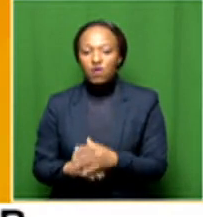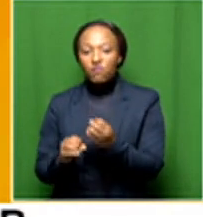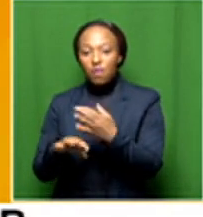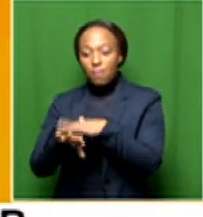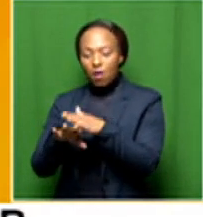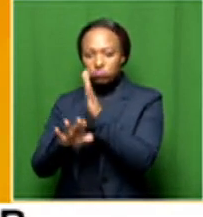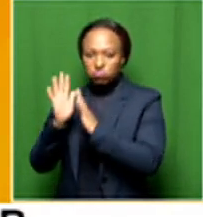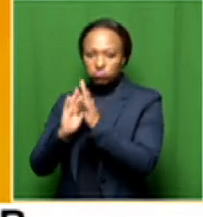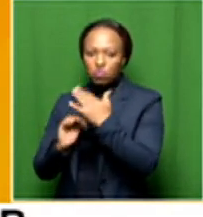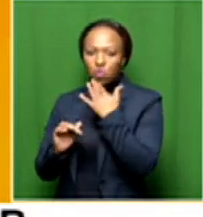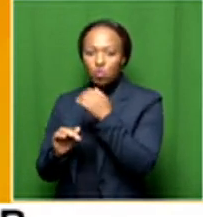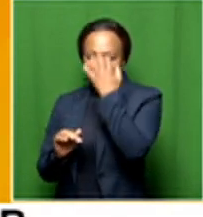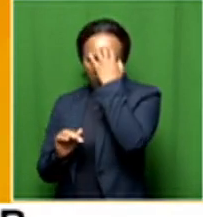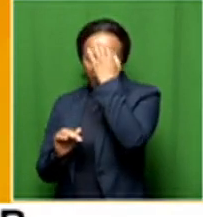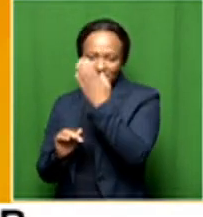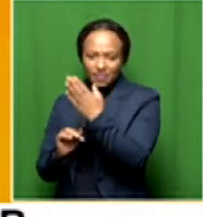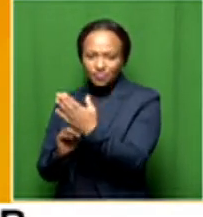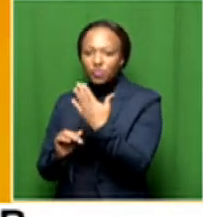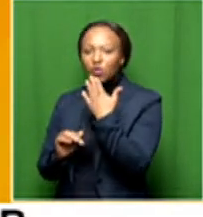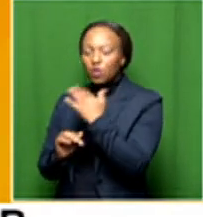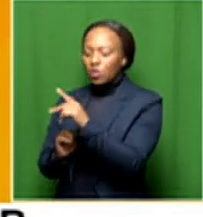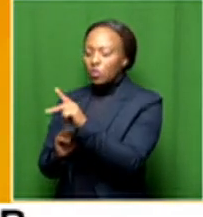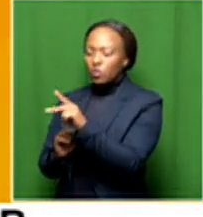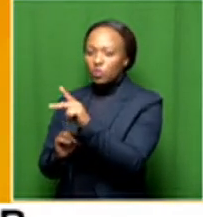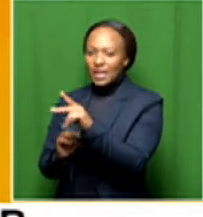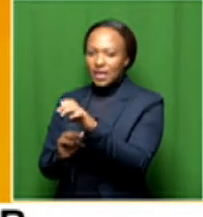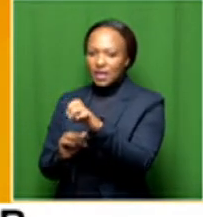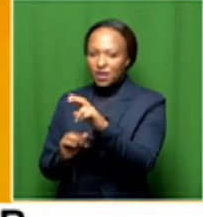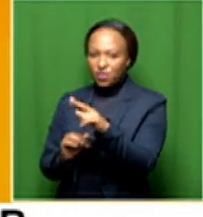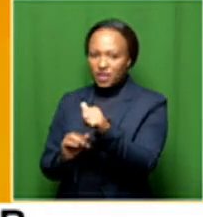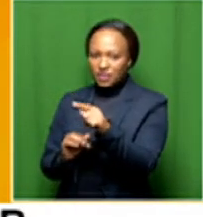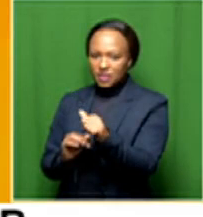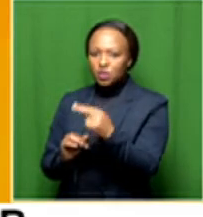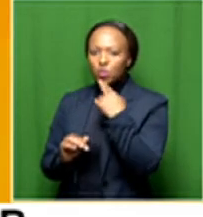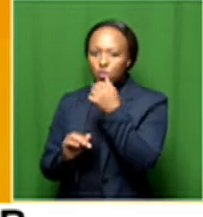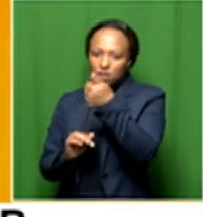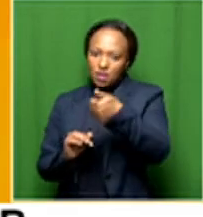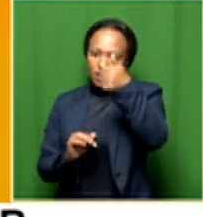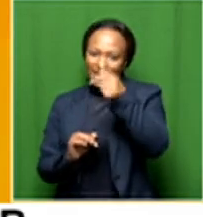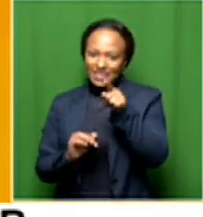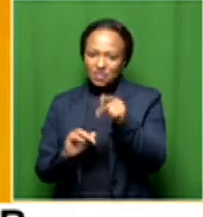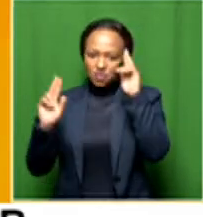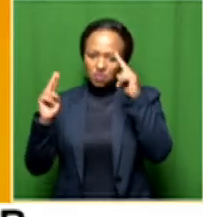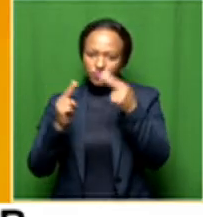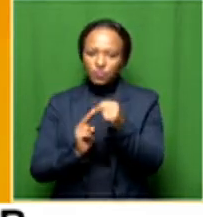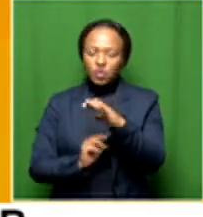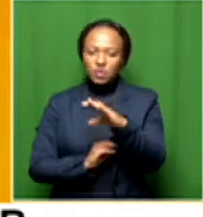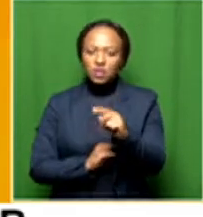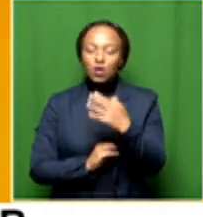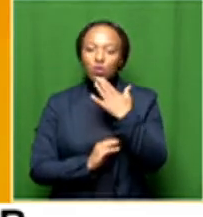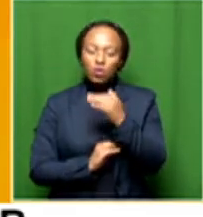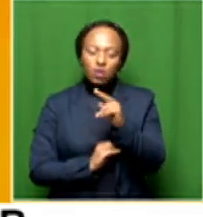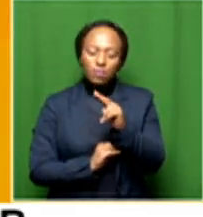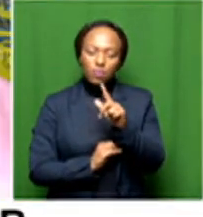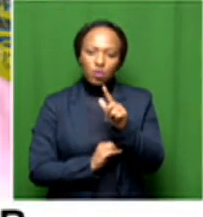us a little bit more about this, we are joined by Professor Keertan Dheda, who is the head of pulmonology at UCT and Groote